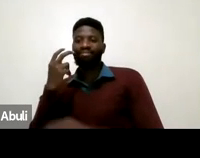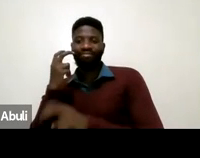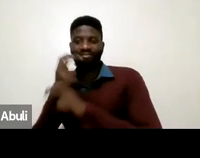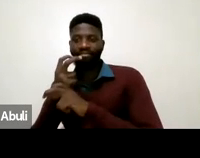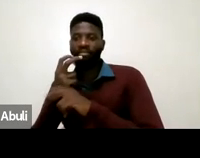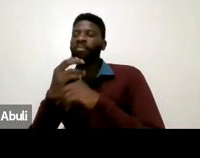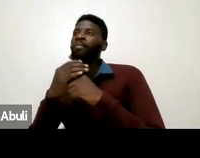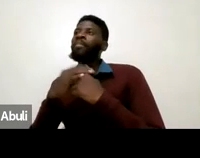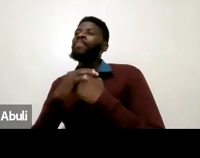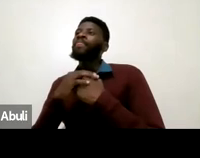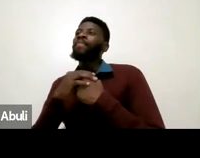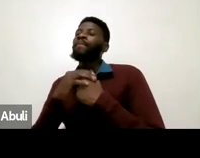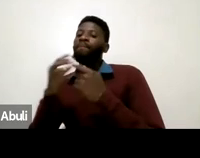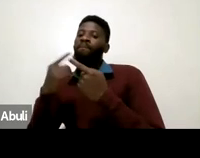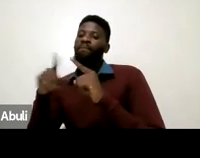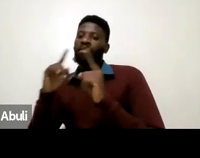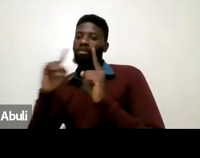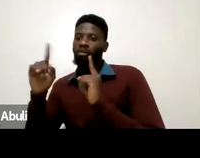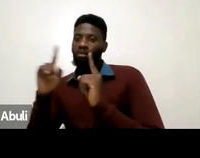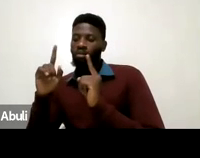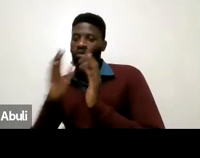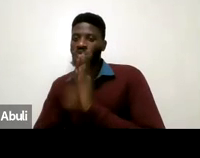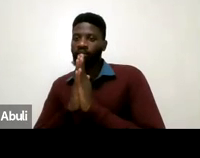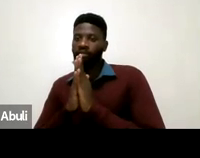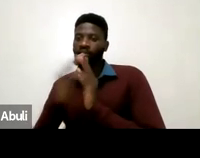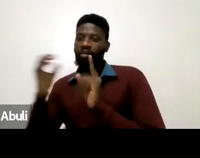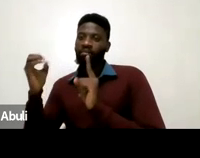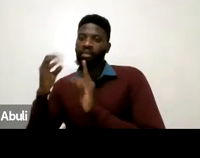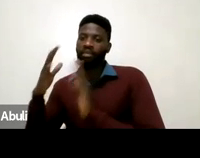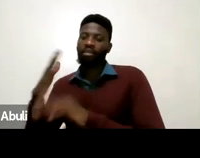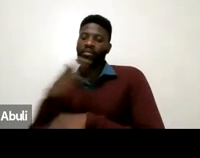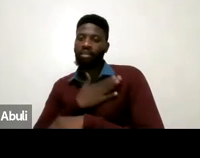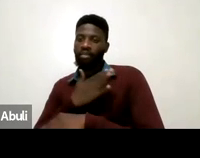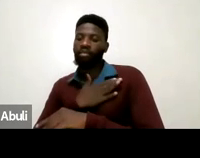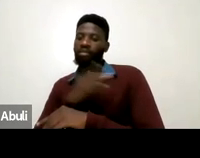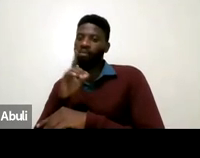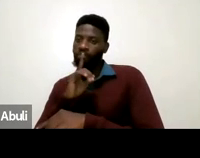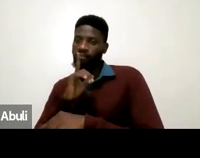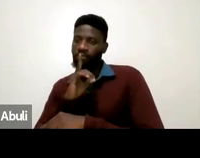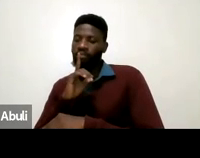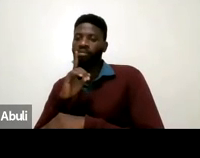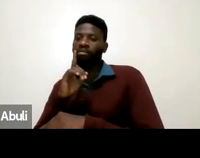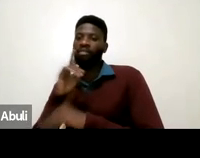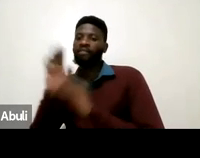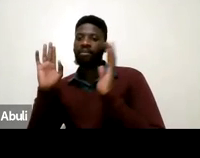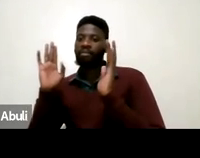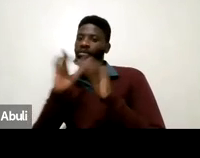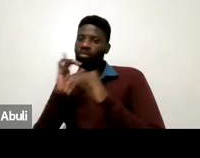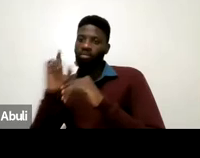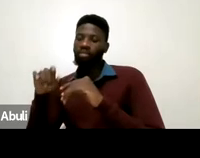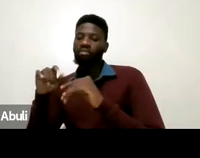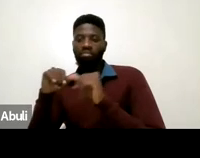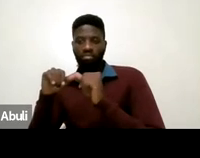Yes. But I talked to my mentors and they say that I don't have to give up. I can